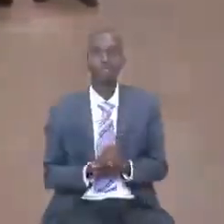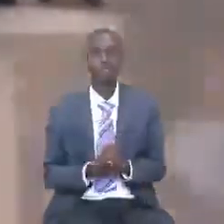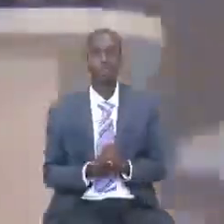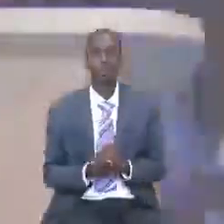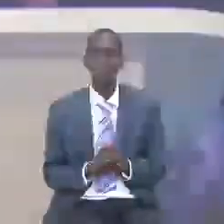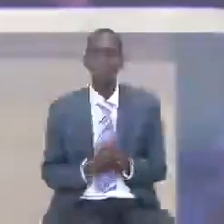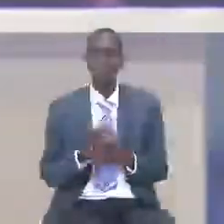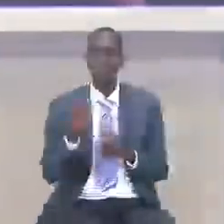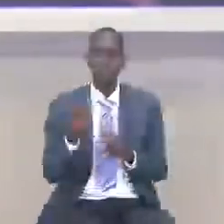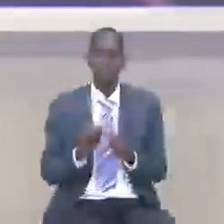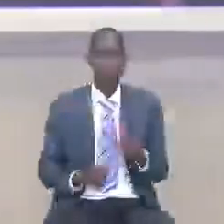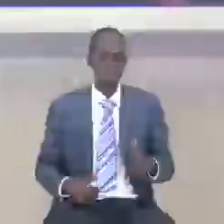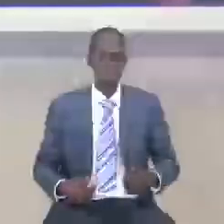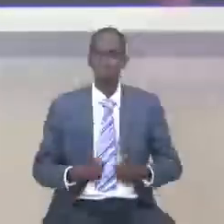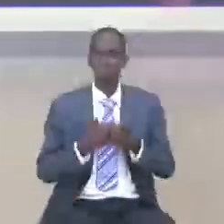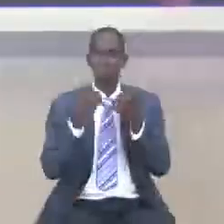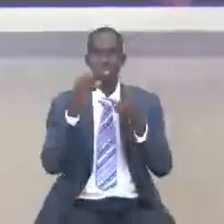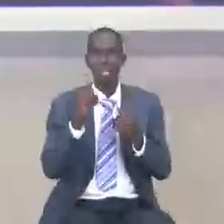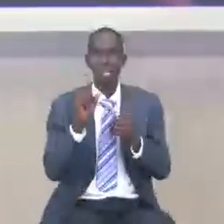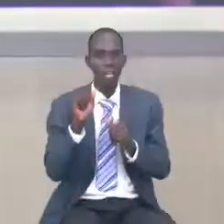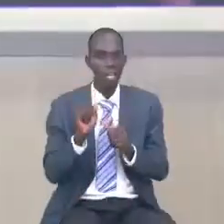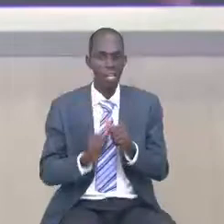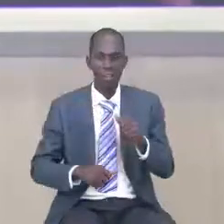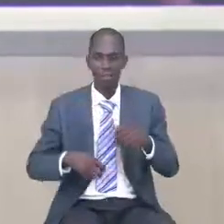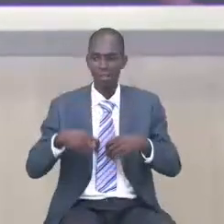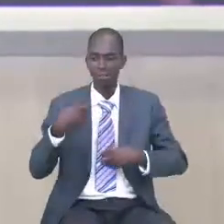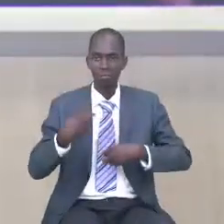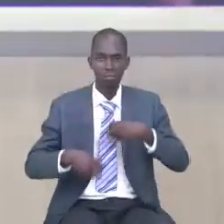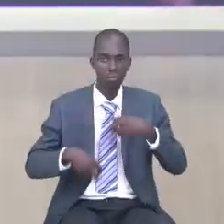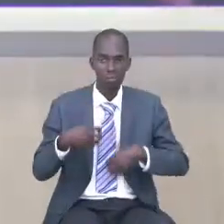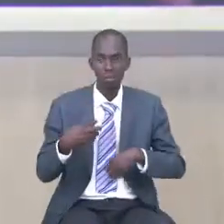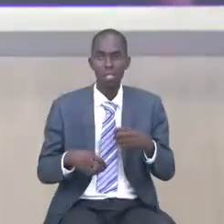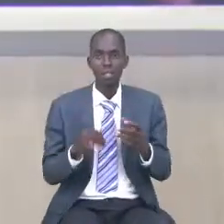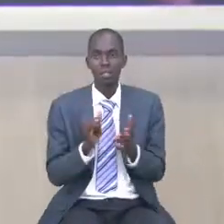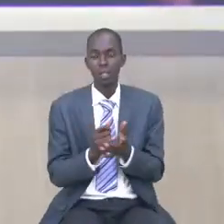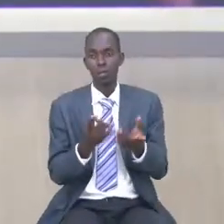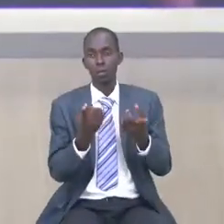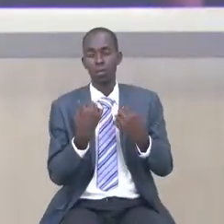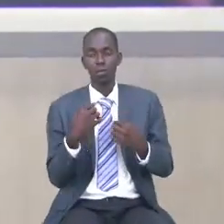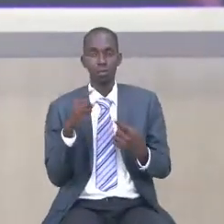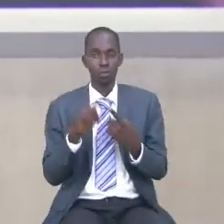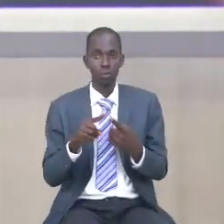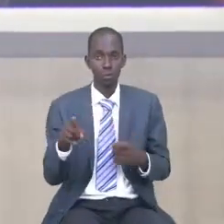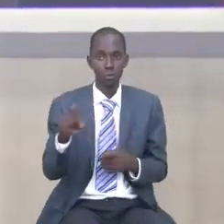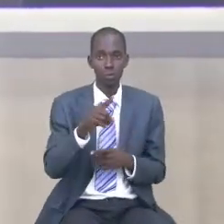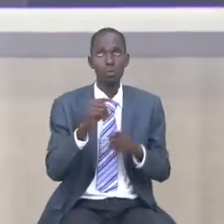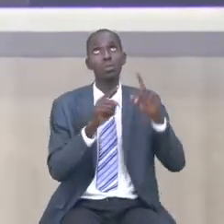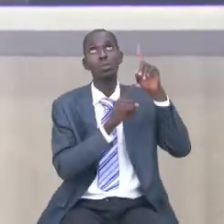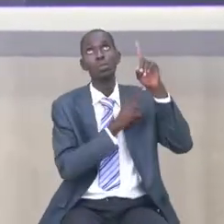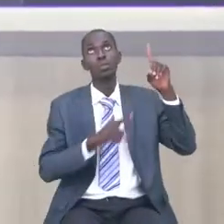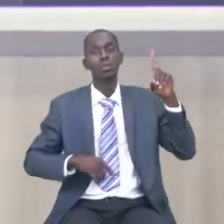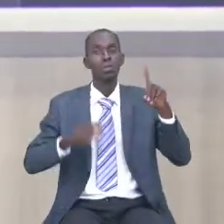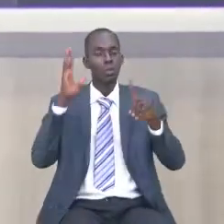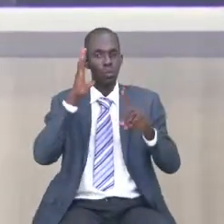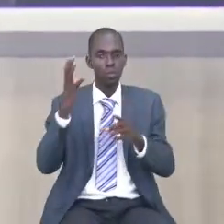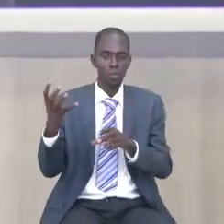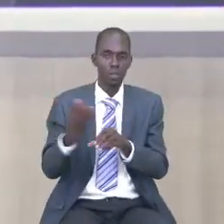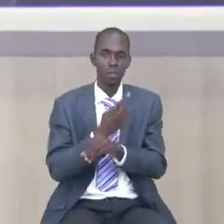Every challenge, every difficulty you come across, the Lord will pull you